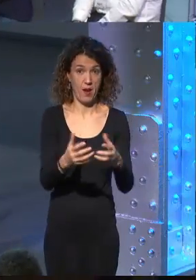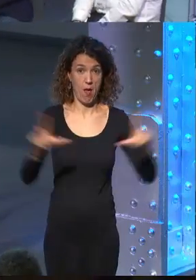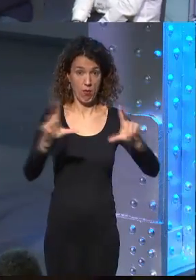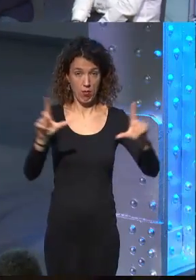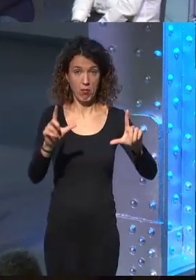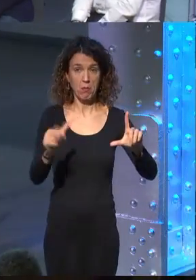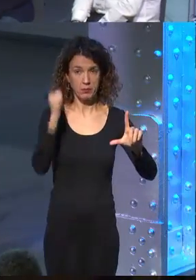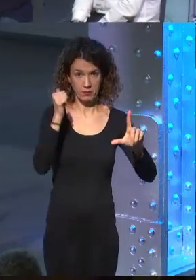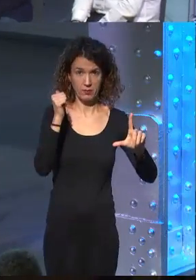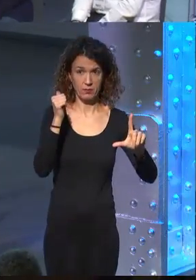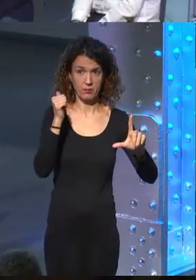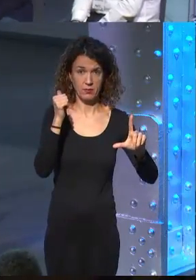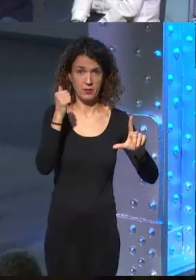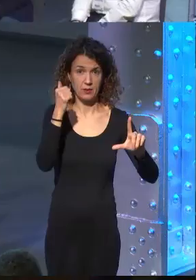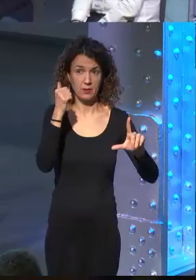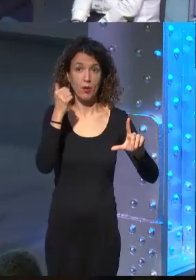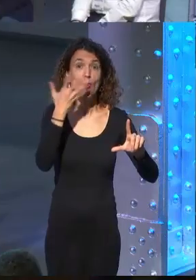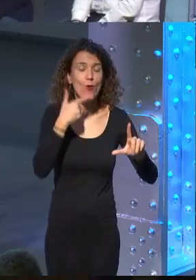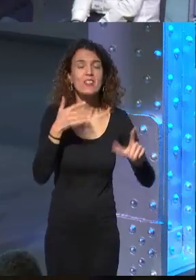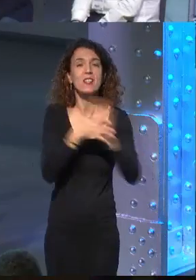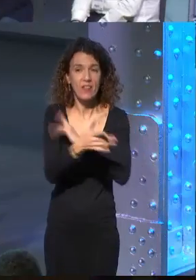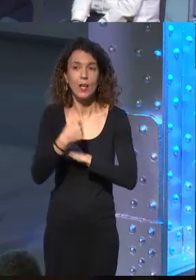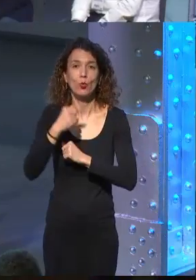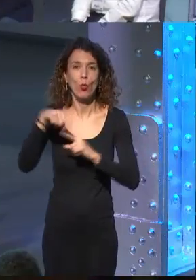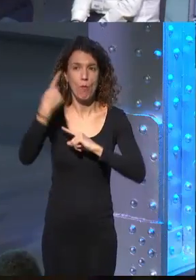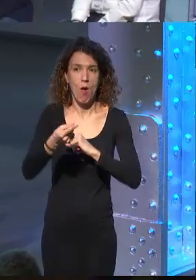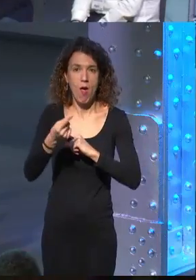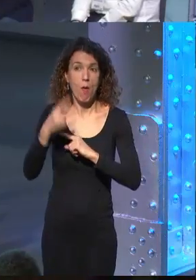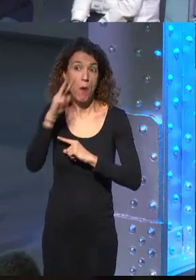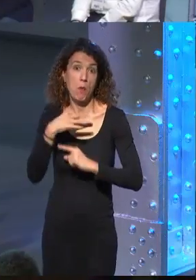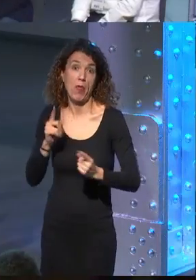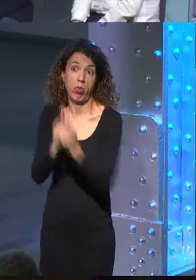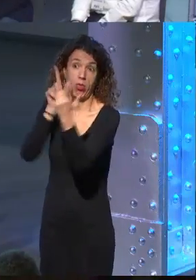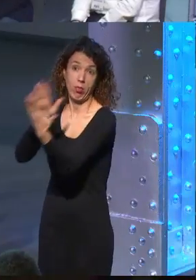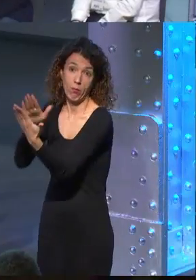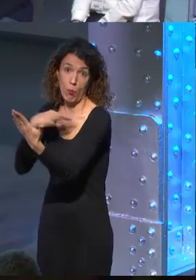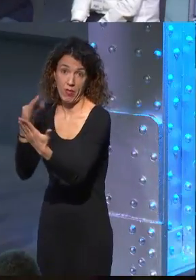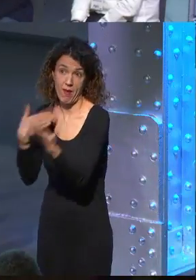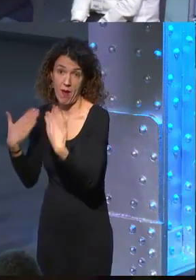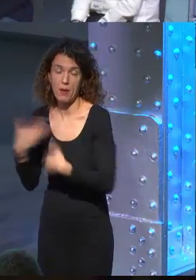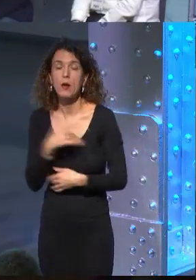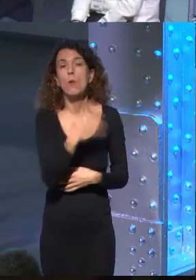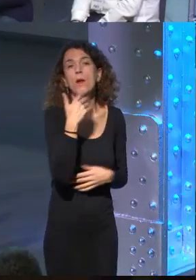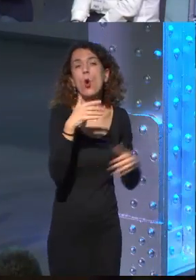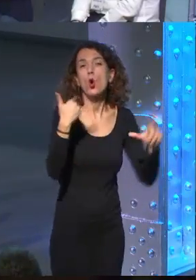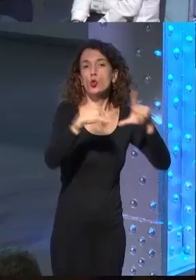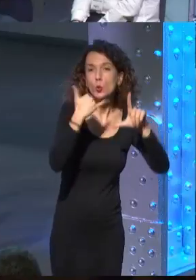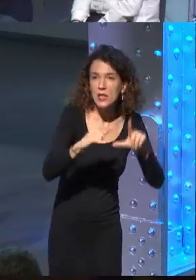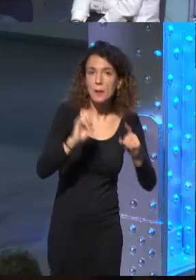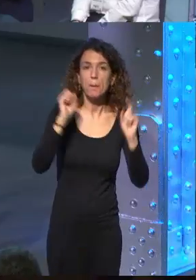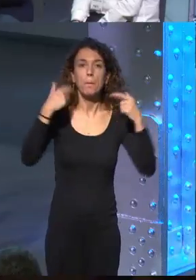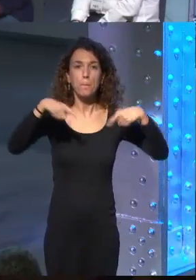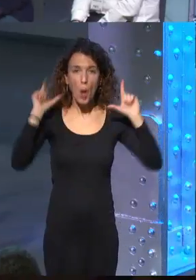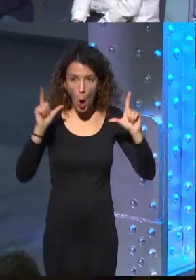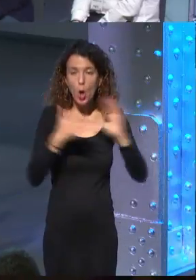are behind a screen, you know who they are, and you know that at some moment in time you will face them, and that's different. But for example,